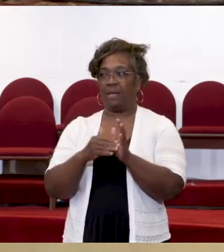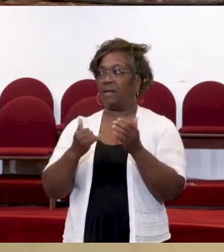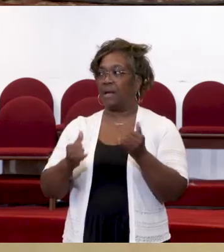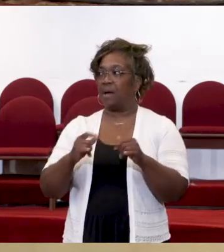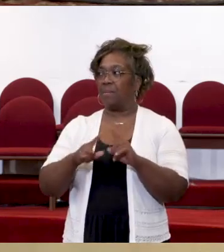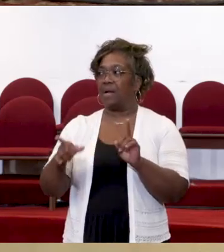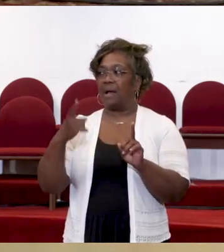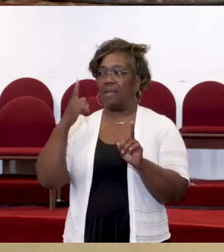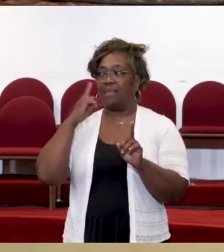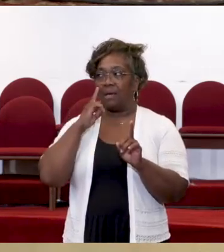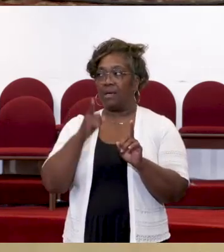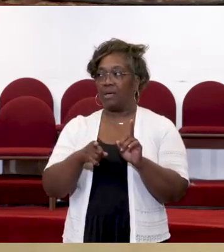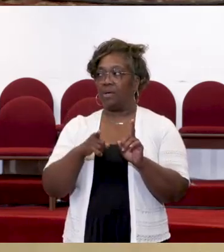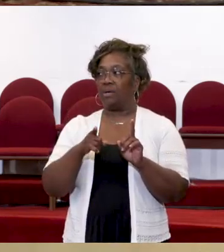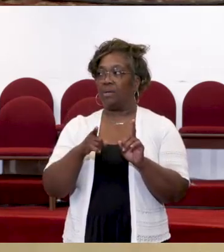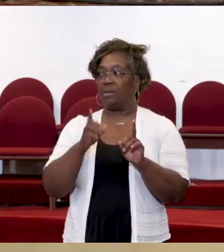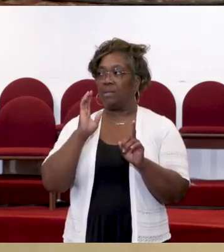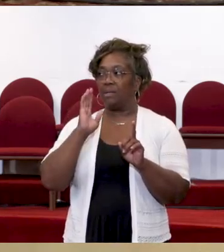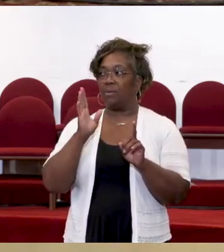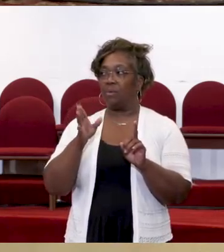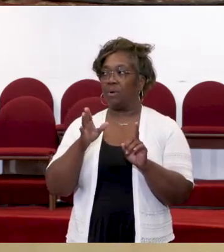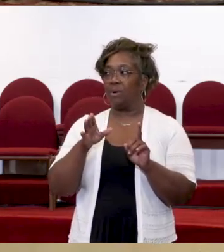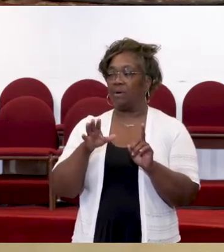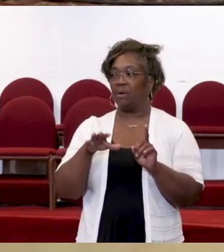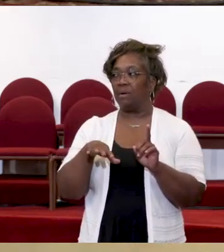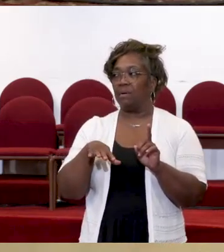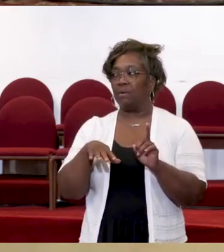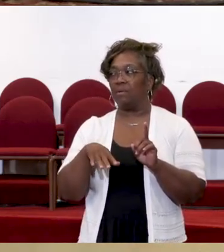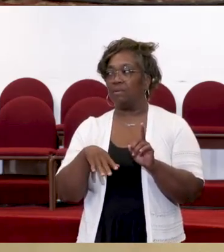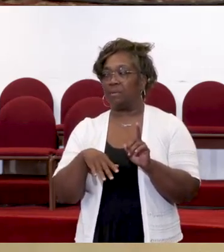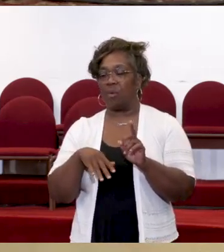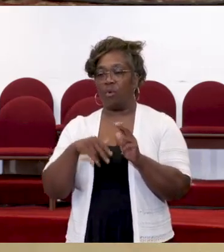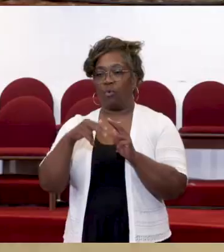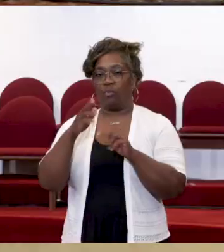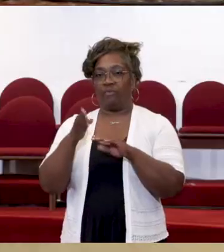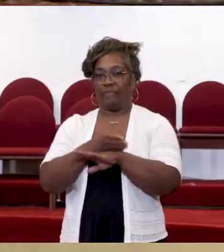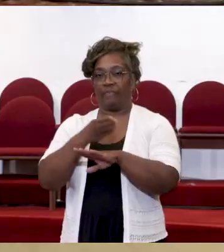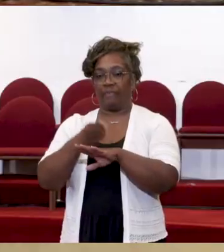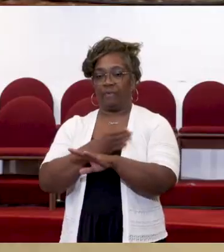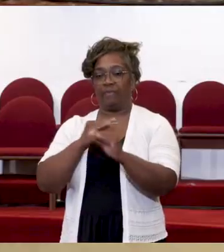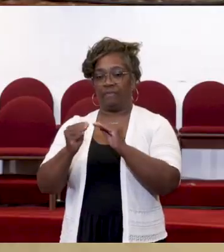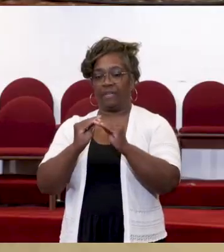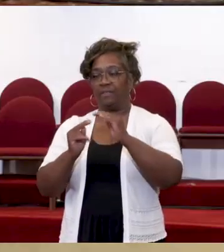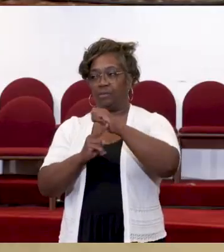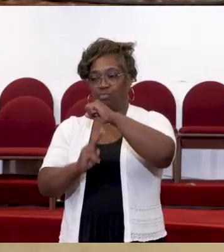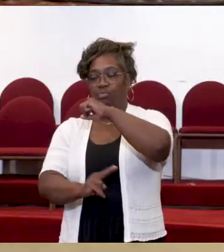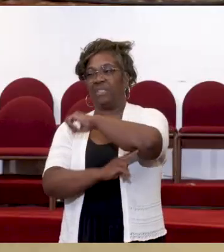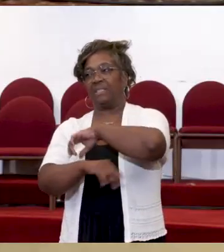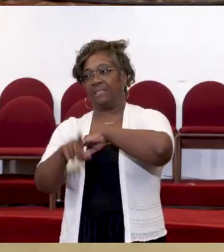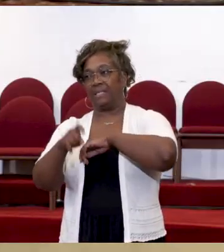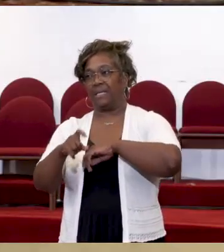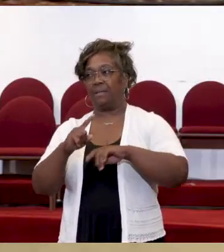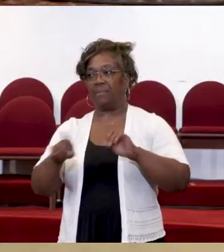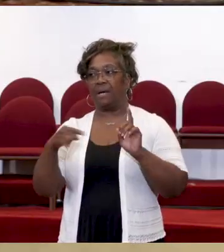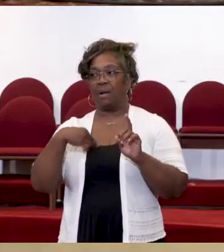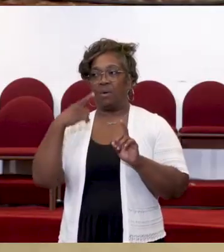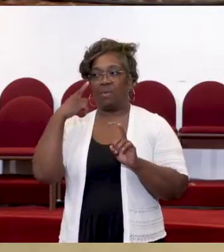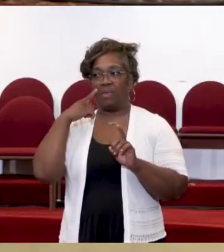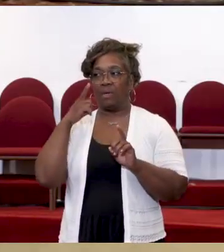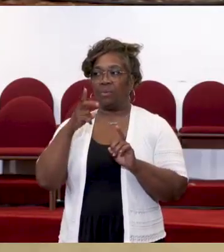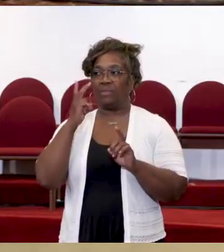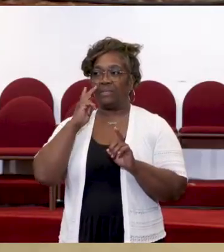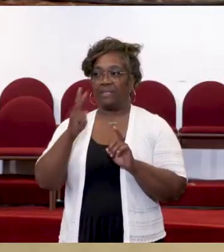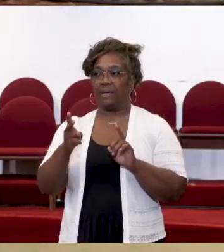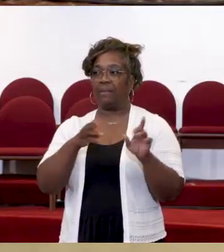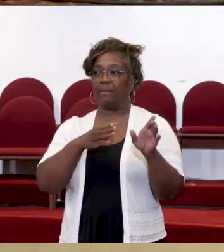probably find a rebuilding of the bridges that need to be done, but I don't think you're going to see the plan to